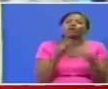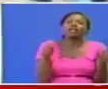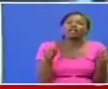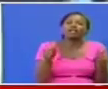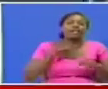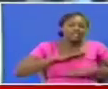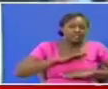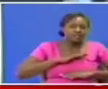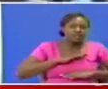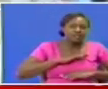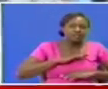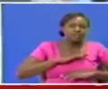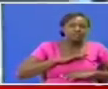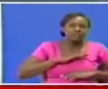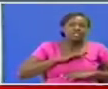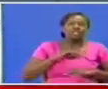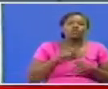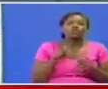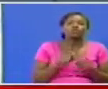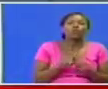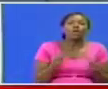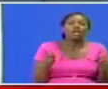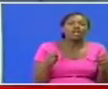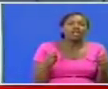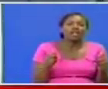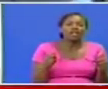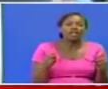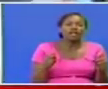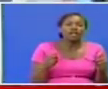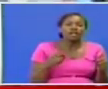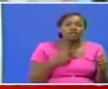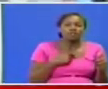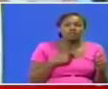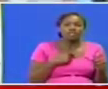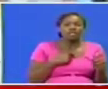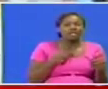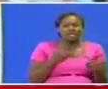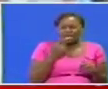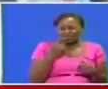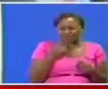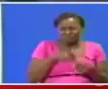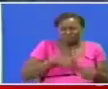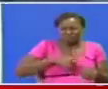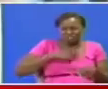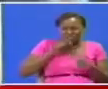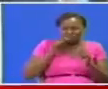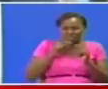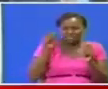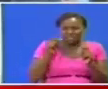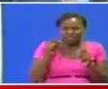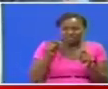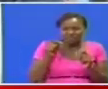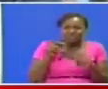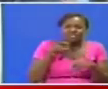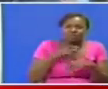that became a declaration. I had to bite the bullet. I remember we went to